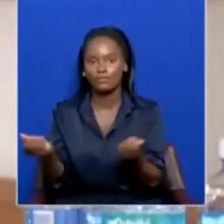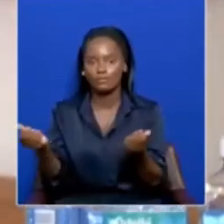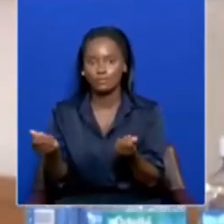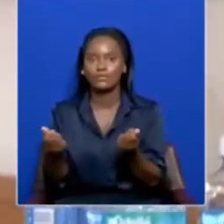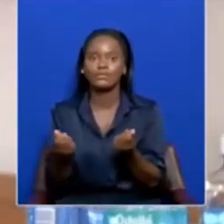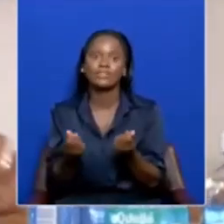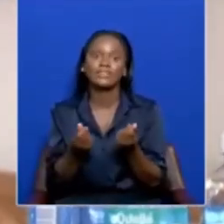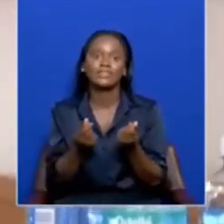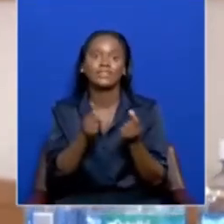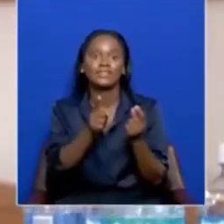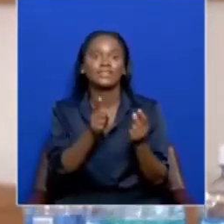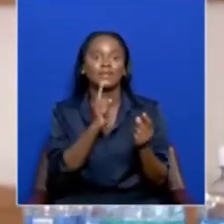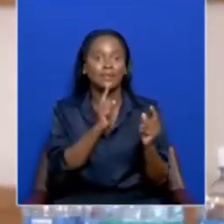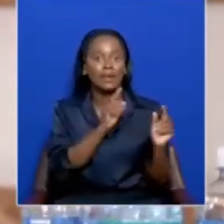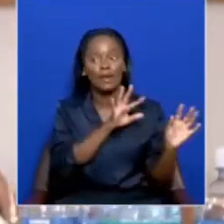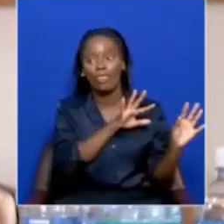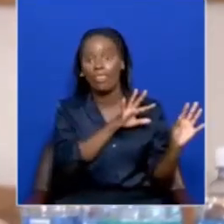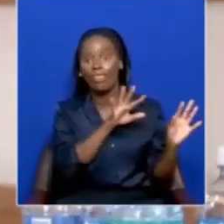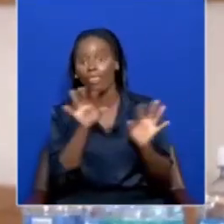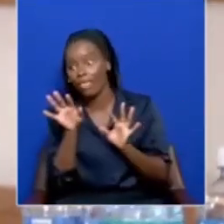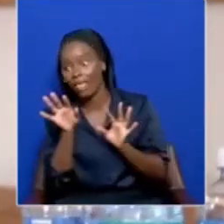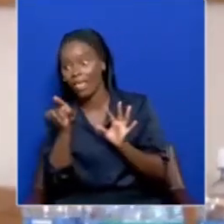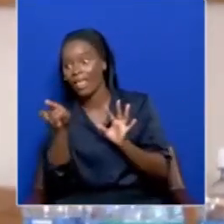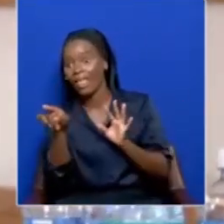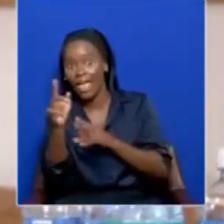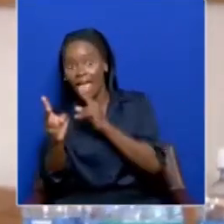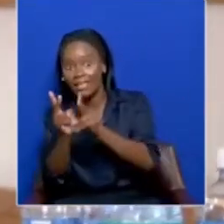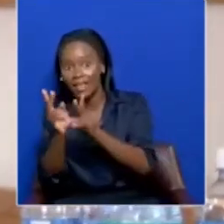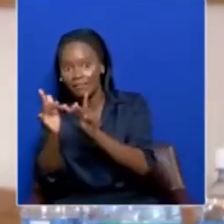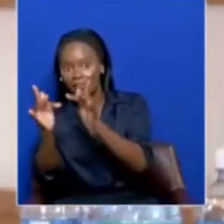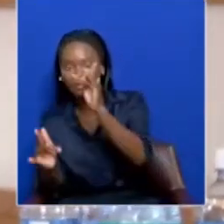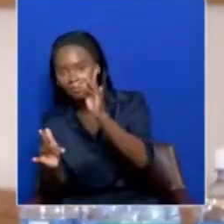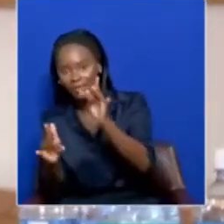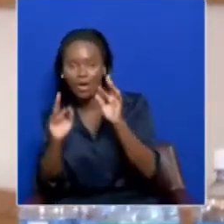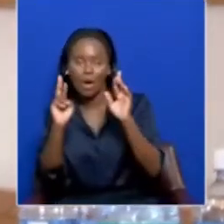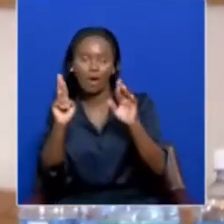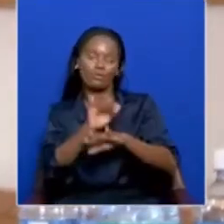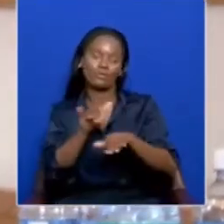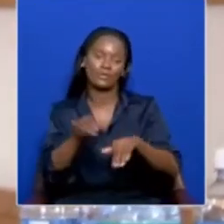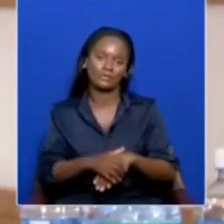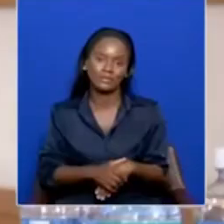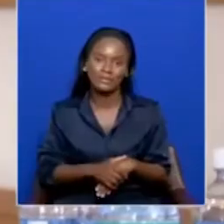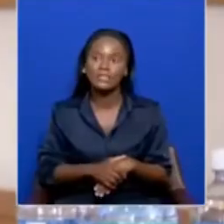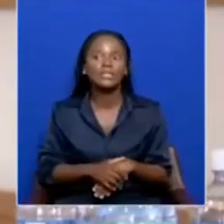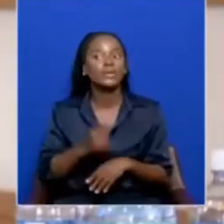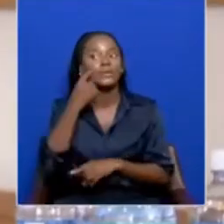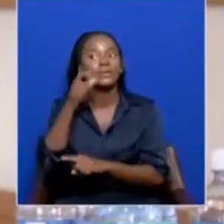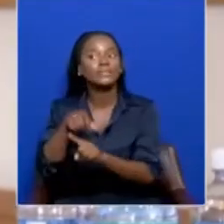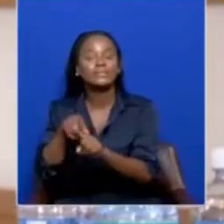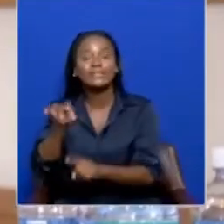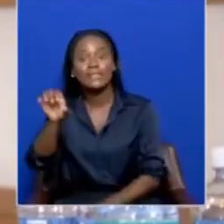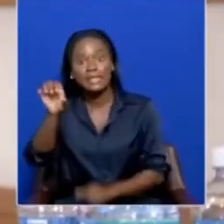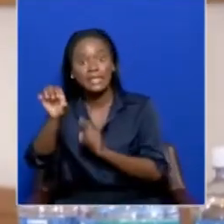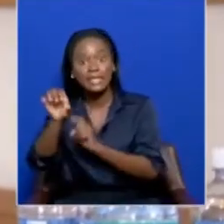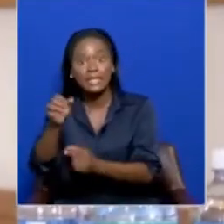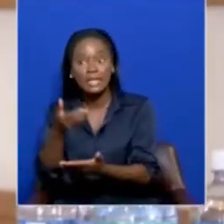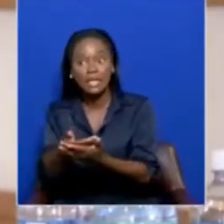I'll try again. Witness, can you hear me? Please confirm you can hear me and unmute yourself.